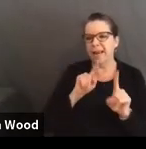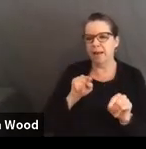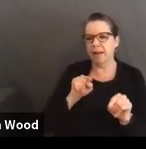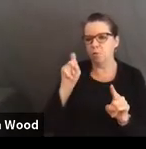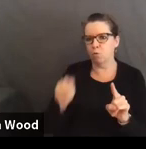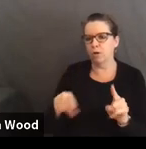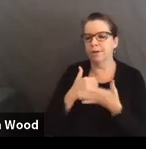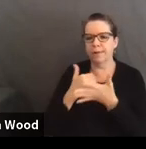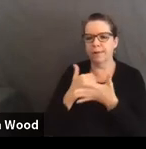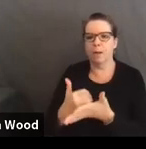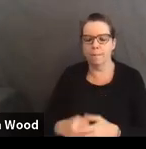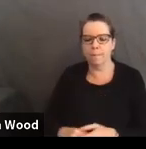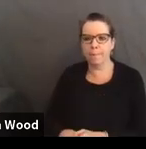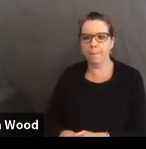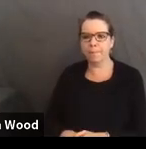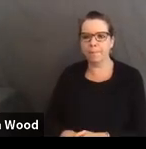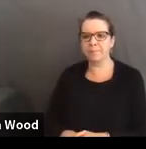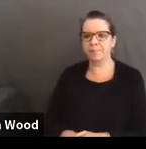survey.